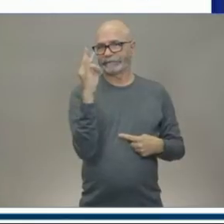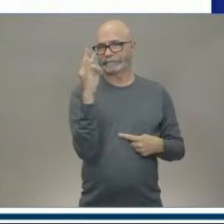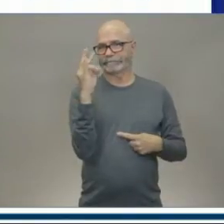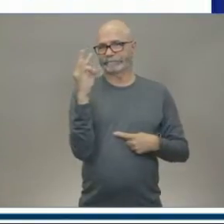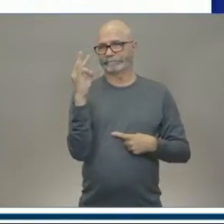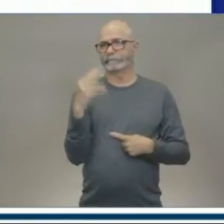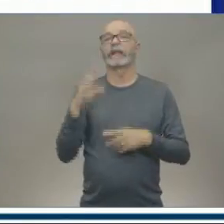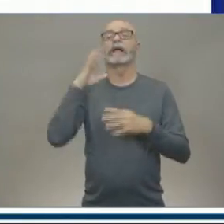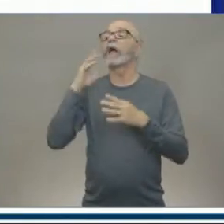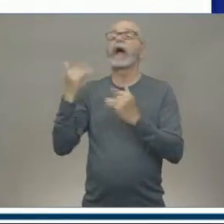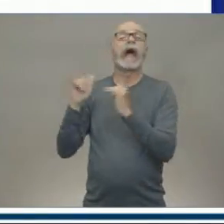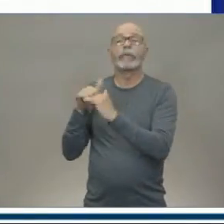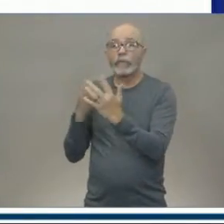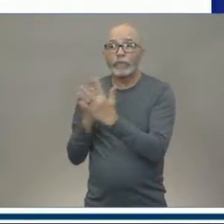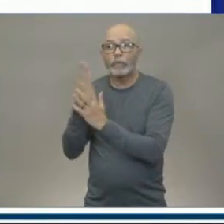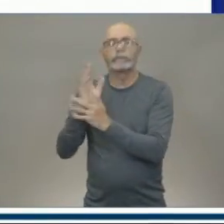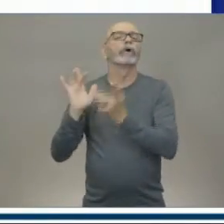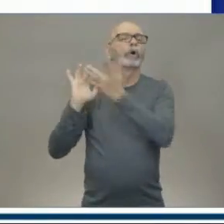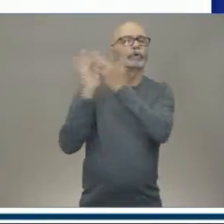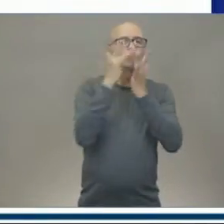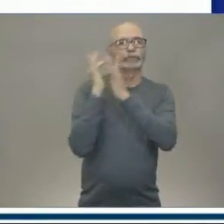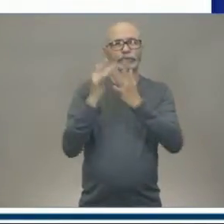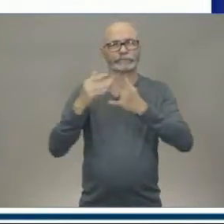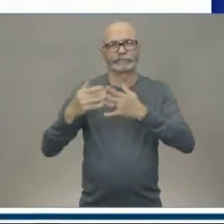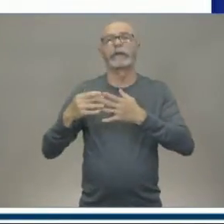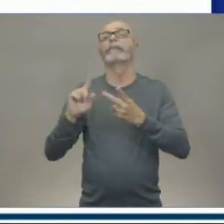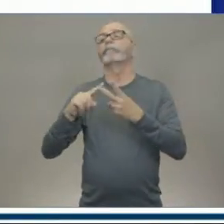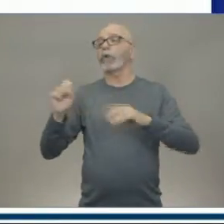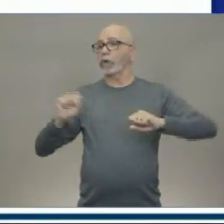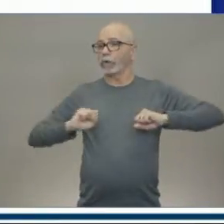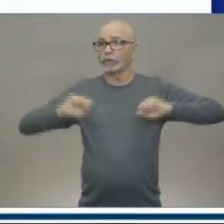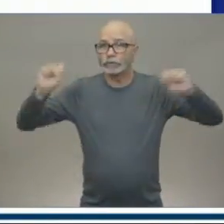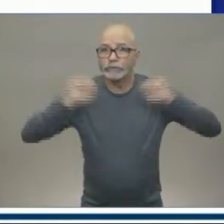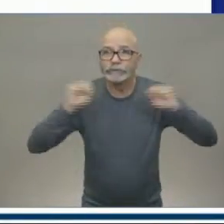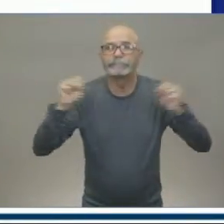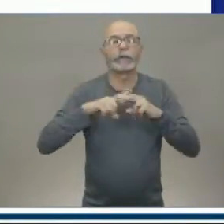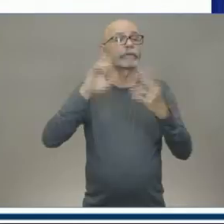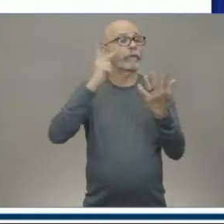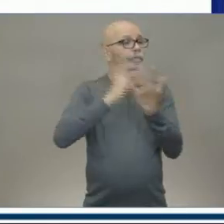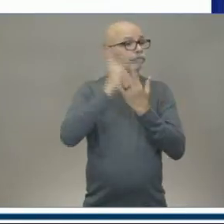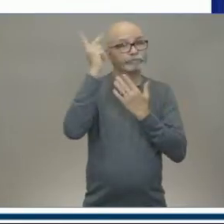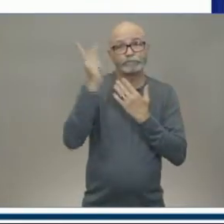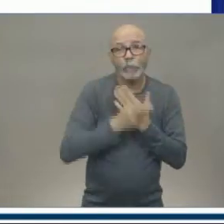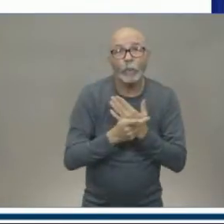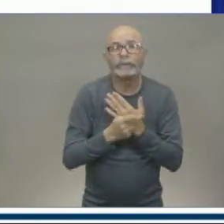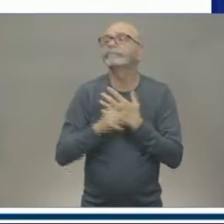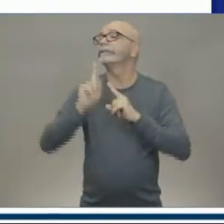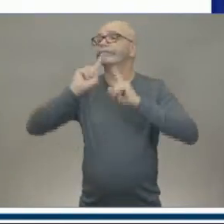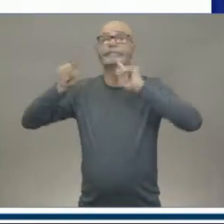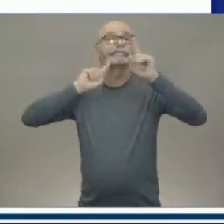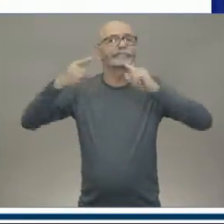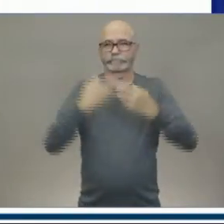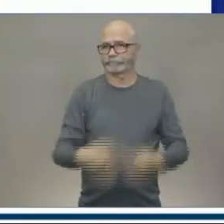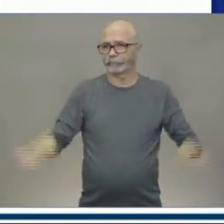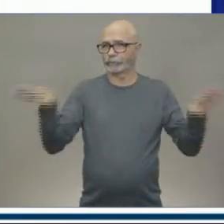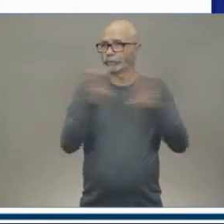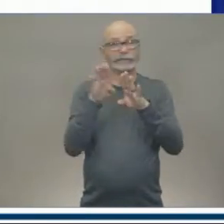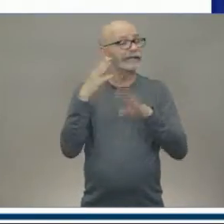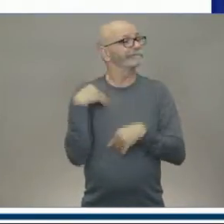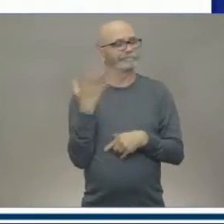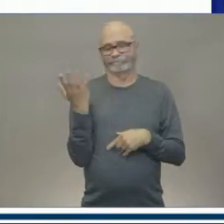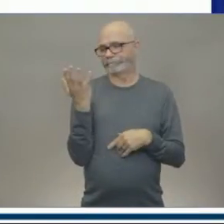and the sports programs will also be closed for the next 14 days. We are doing this as a precautionary